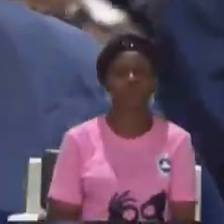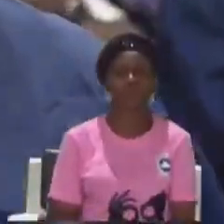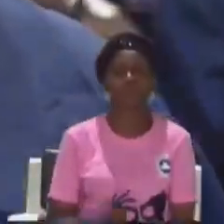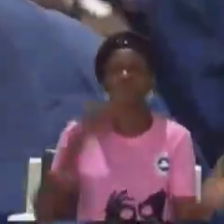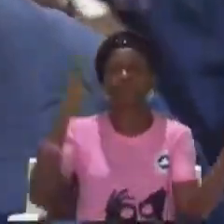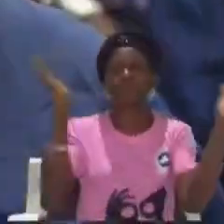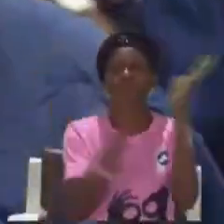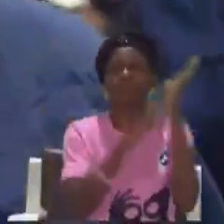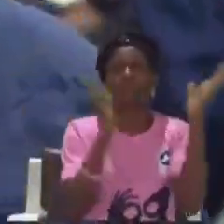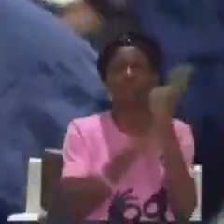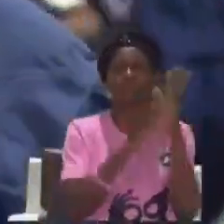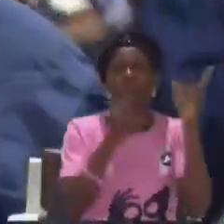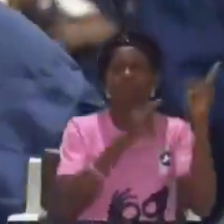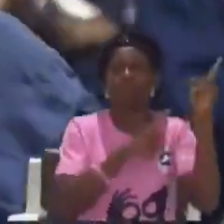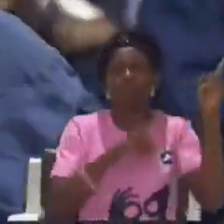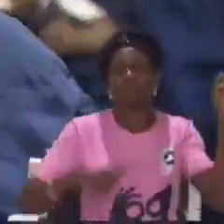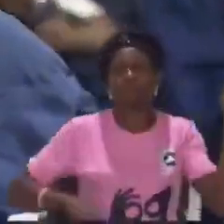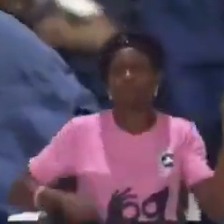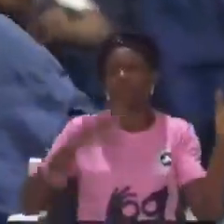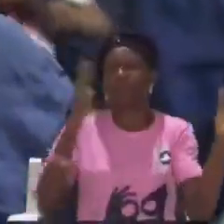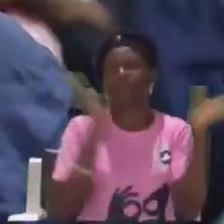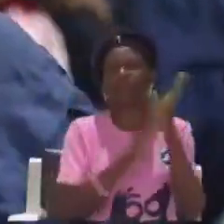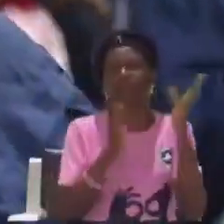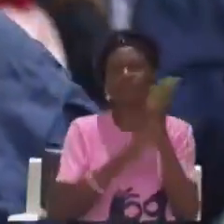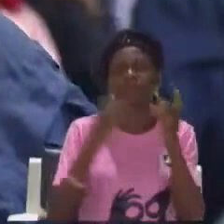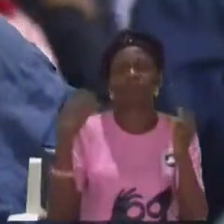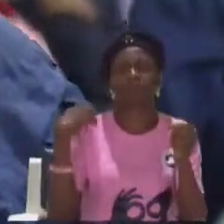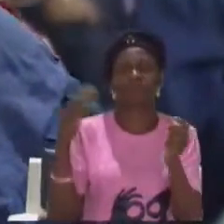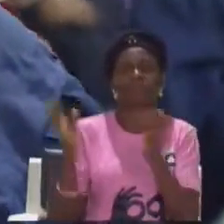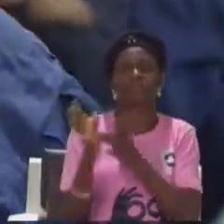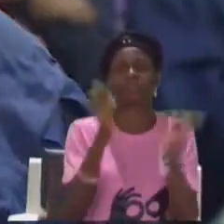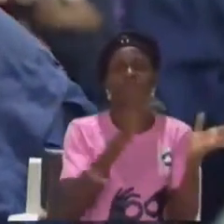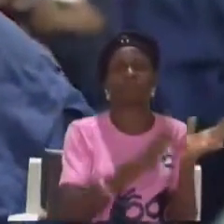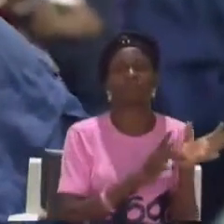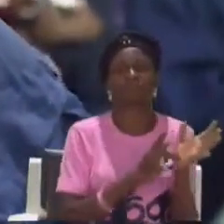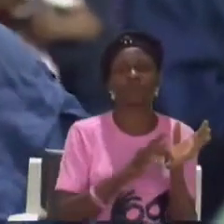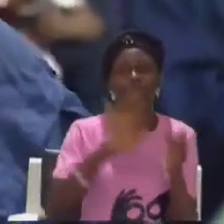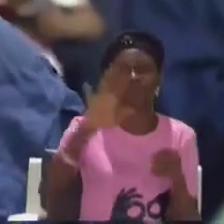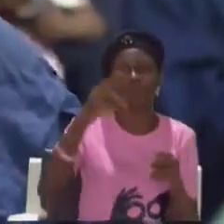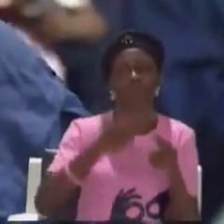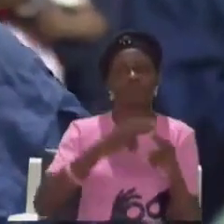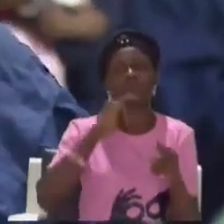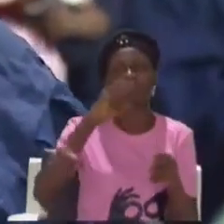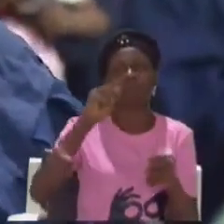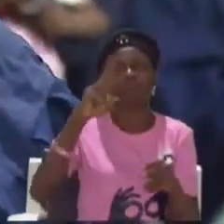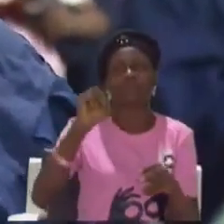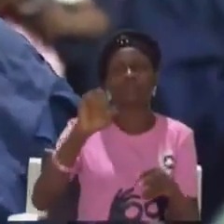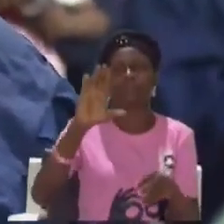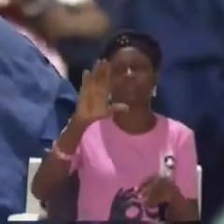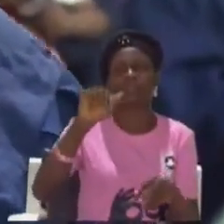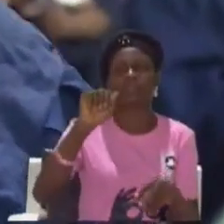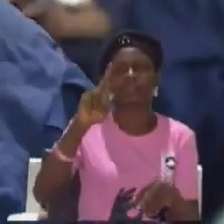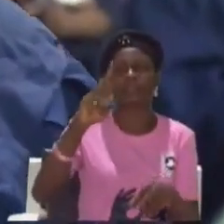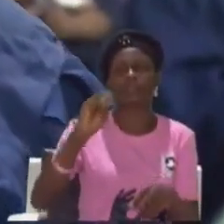Praise the Lord. Praise Master Jesus. My name is Mrs. Carol